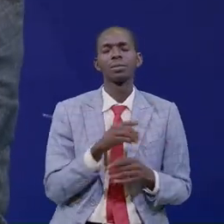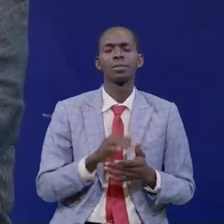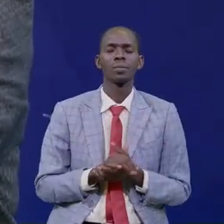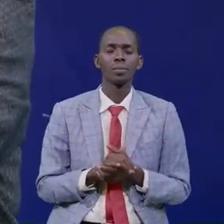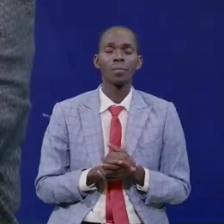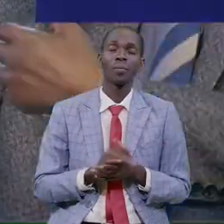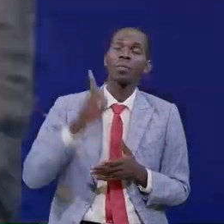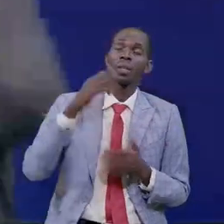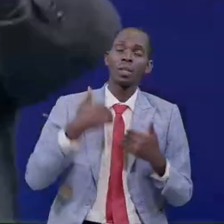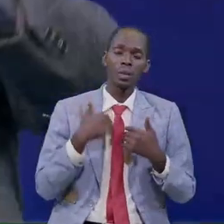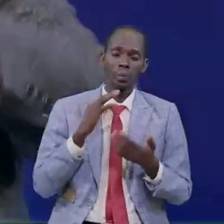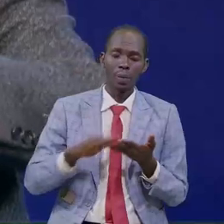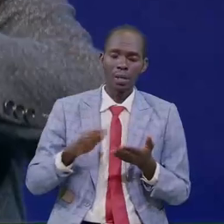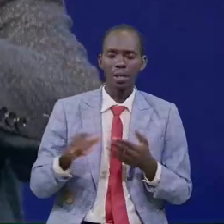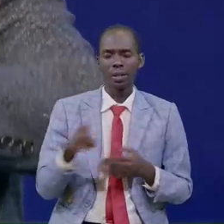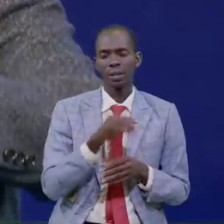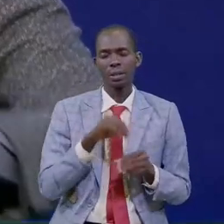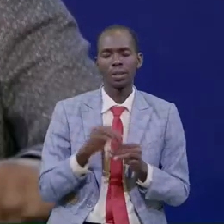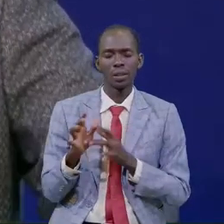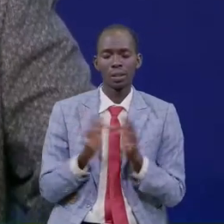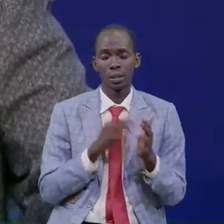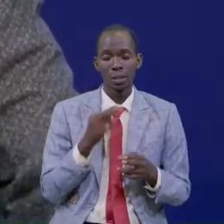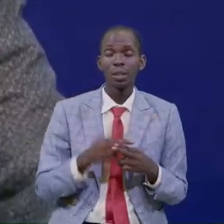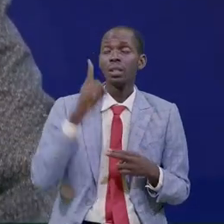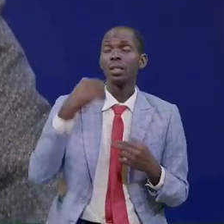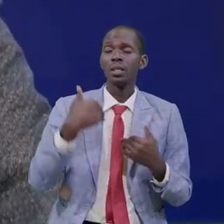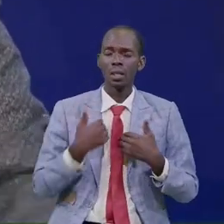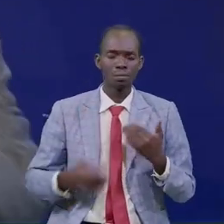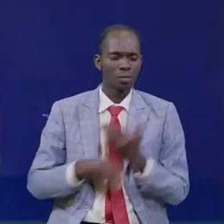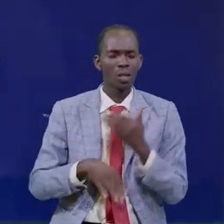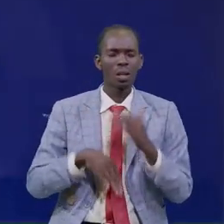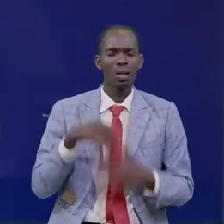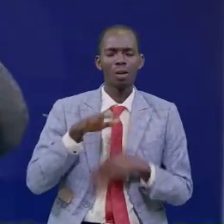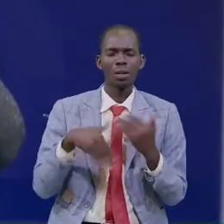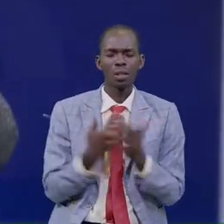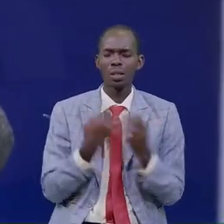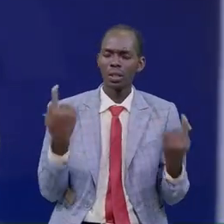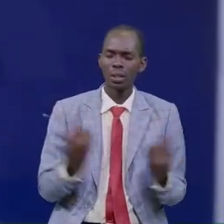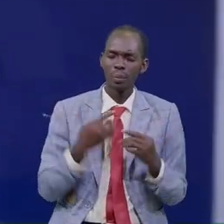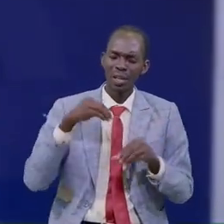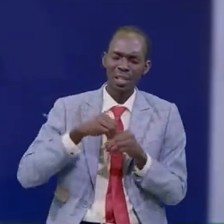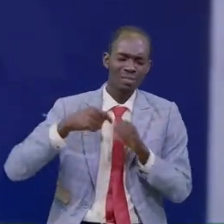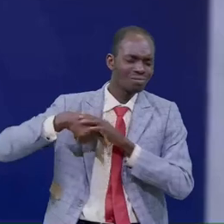forgiven you. Il vous a pardonné. He has cast all your sins in the depths il of the sea. Il a jeté never tout